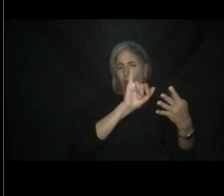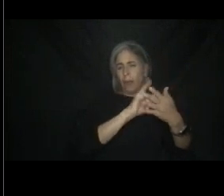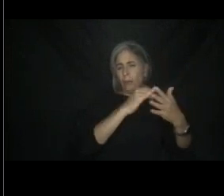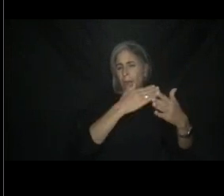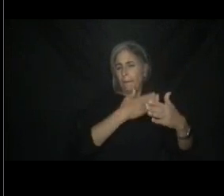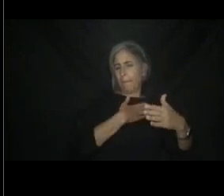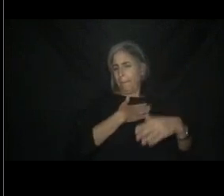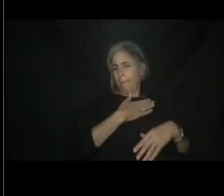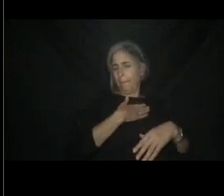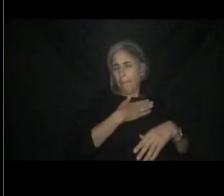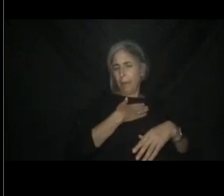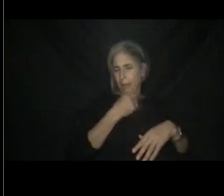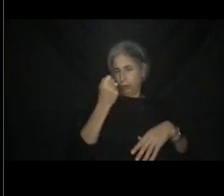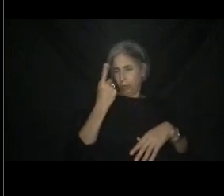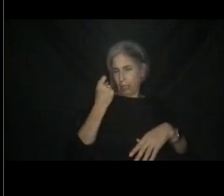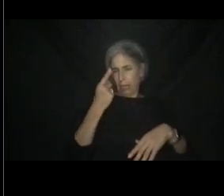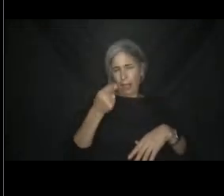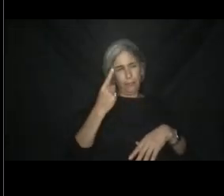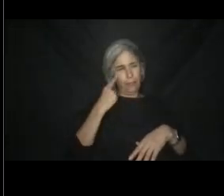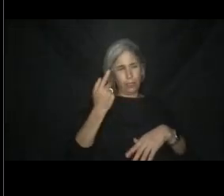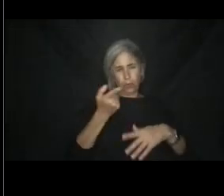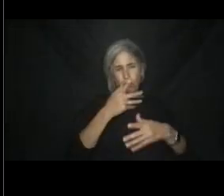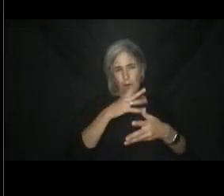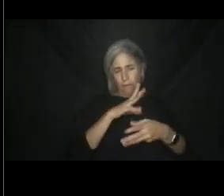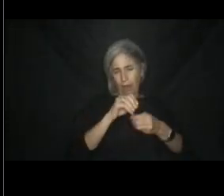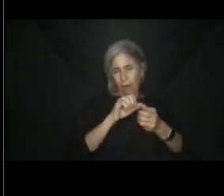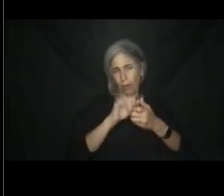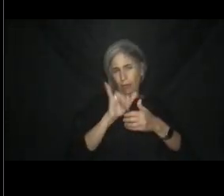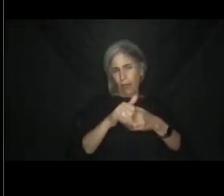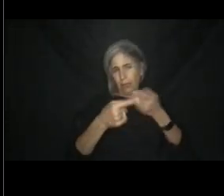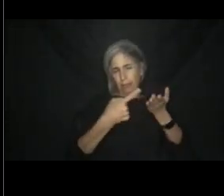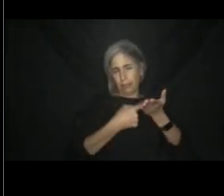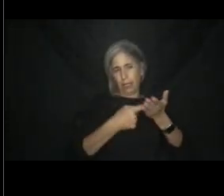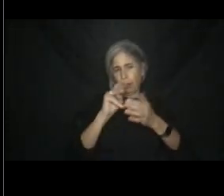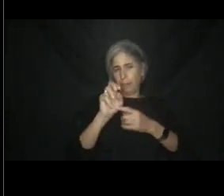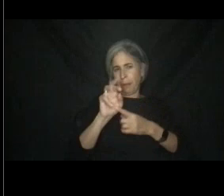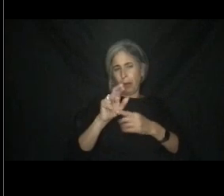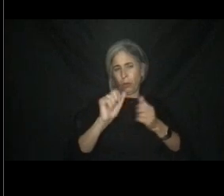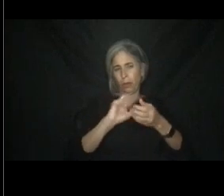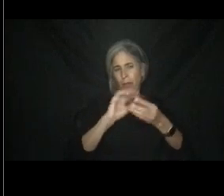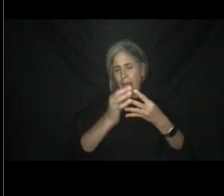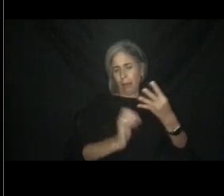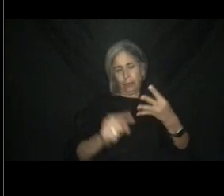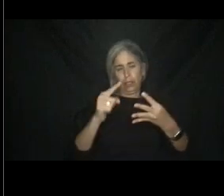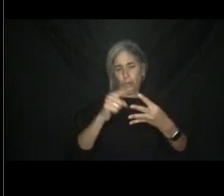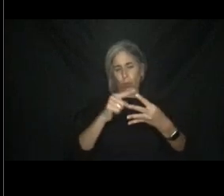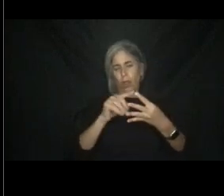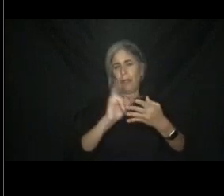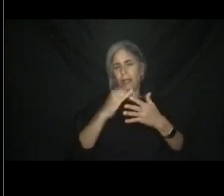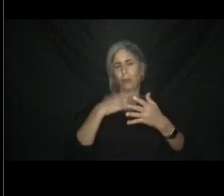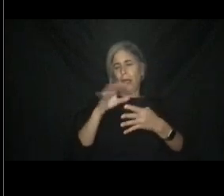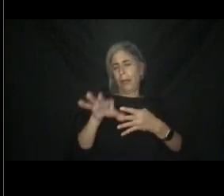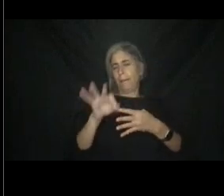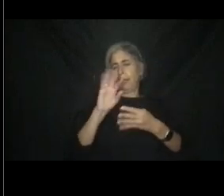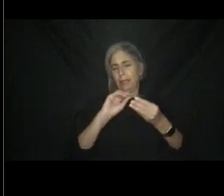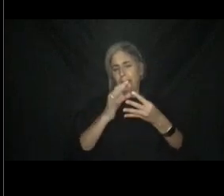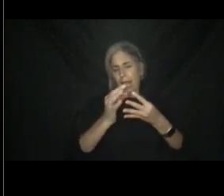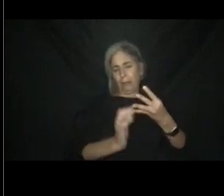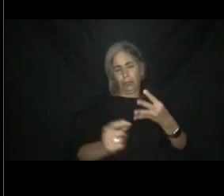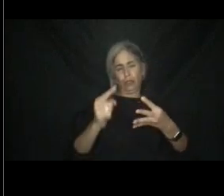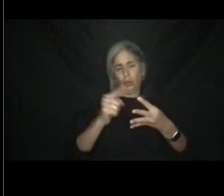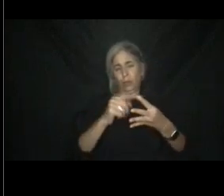basis, and I think you were in on that, Mayor, of going with option 1. So that's why I went with option 1 back on the